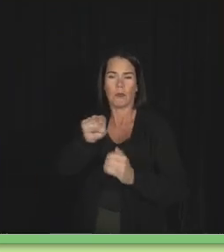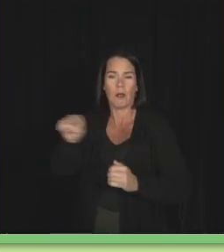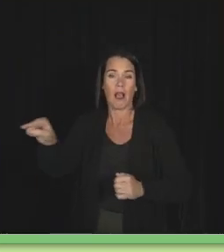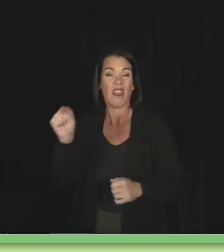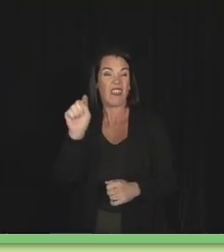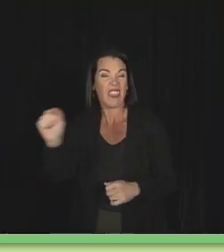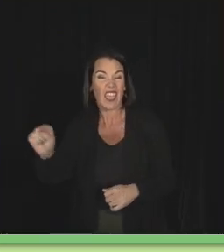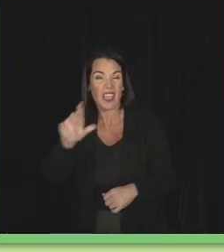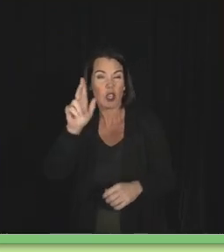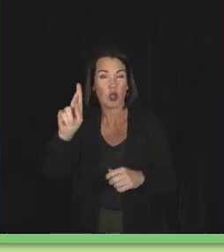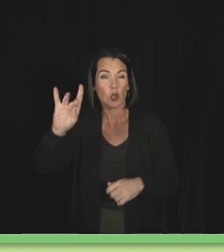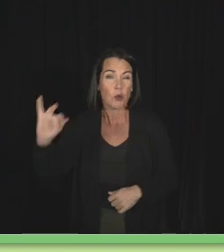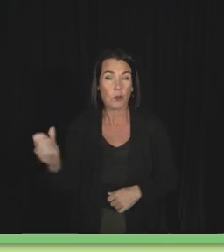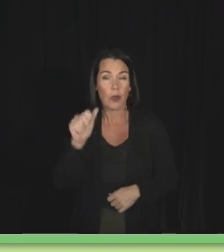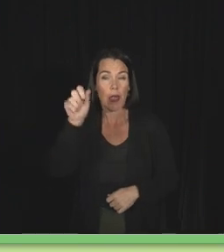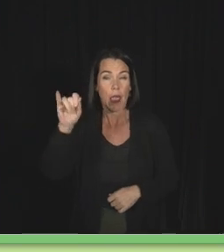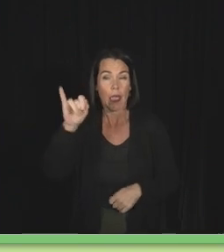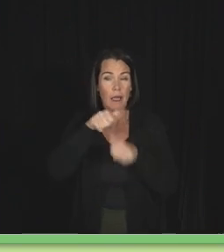AI conformant today.